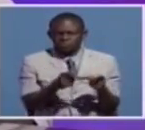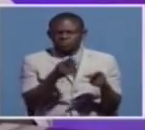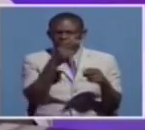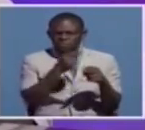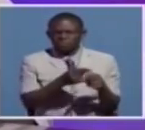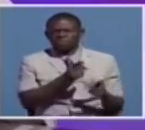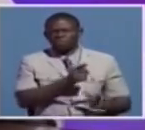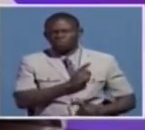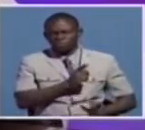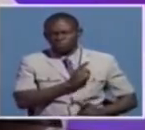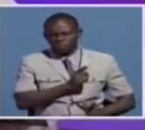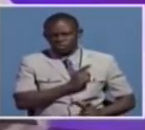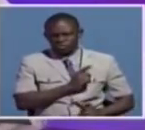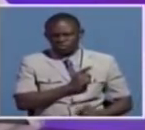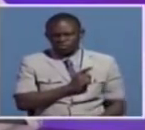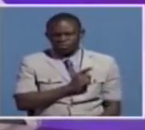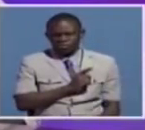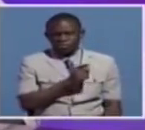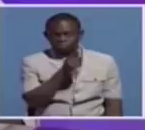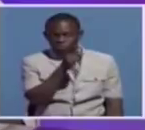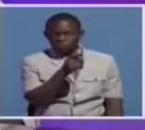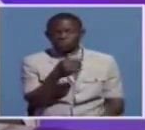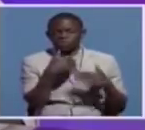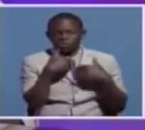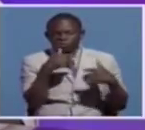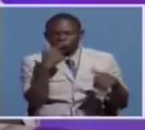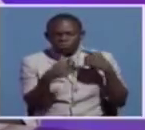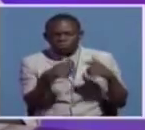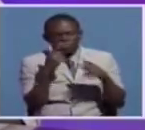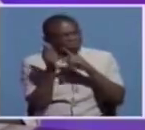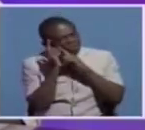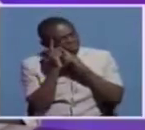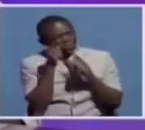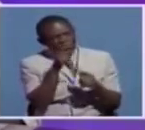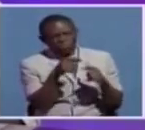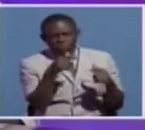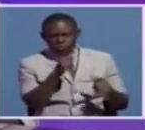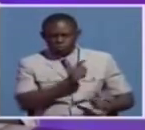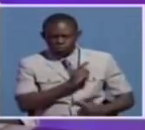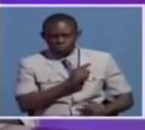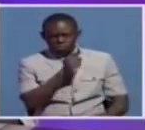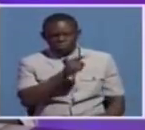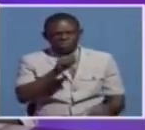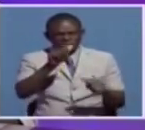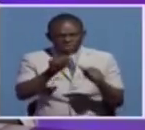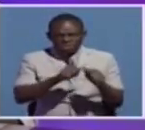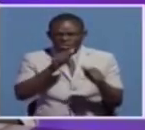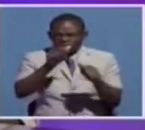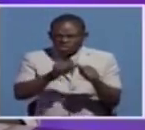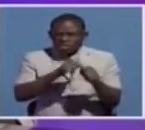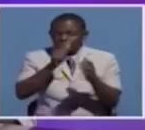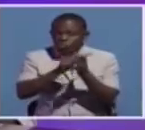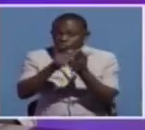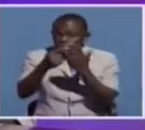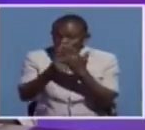where you could lodge, and we'd go there, and every August we'd have fun with him because then he was